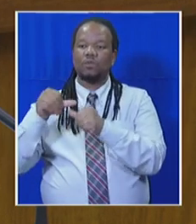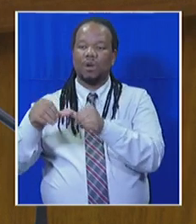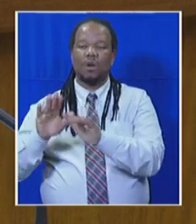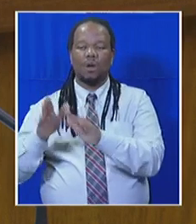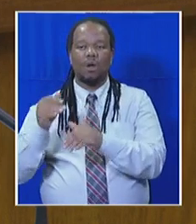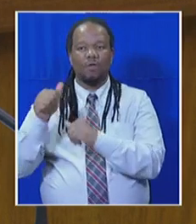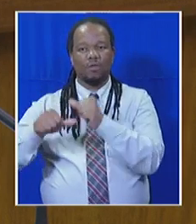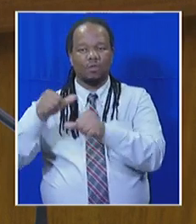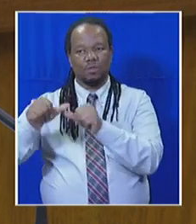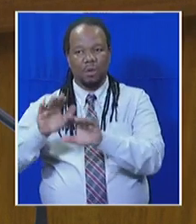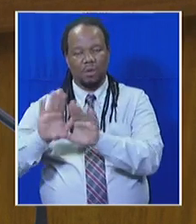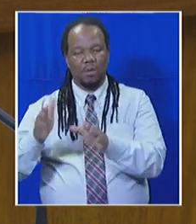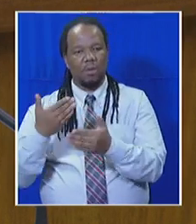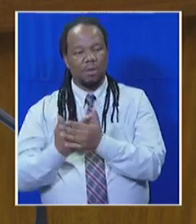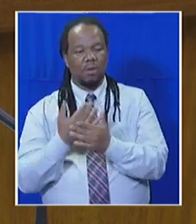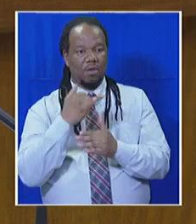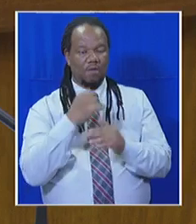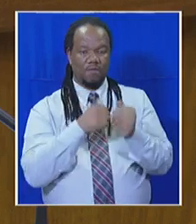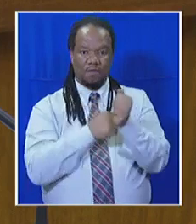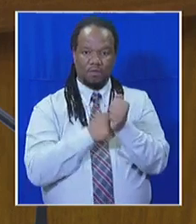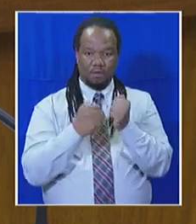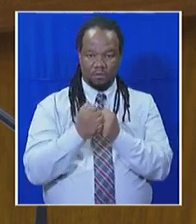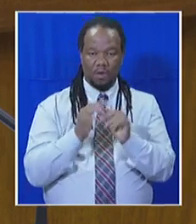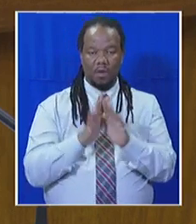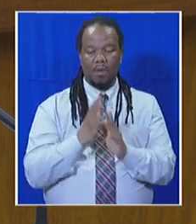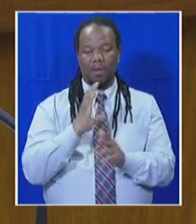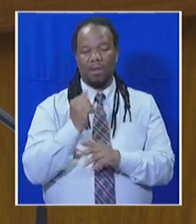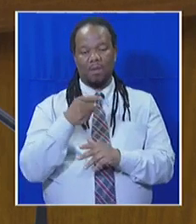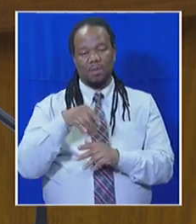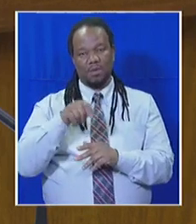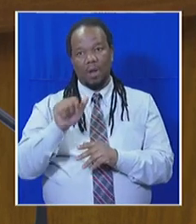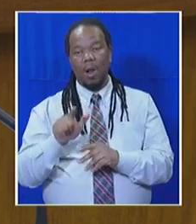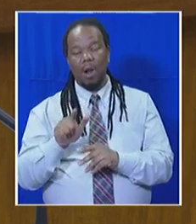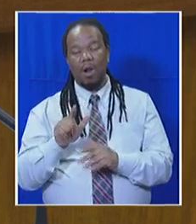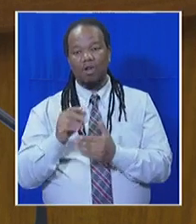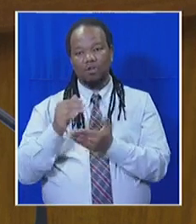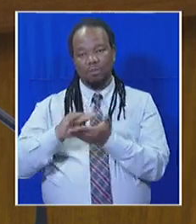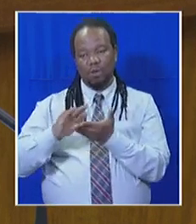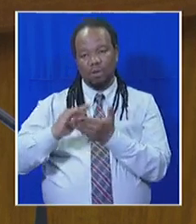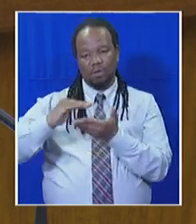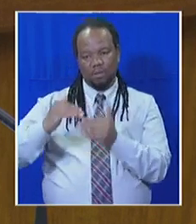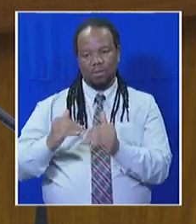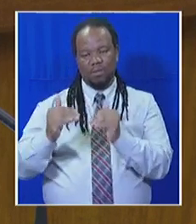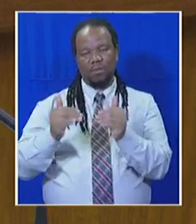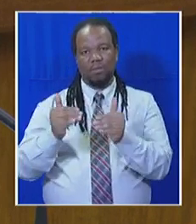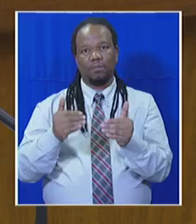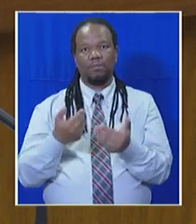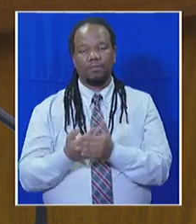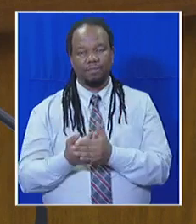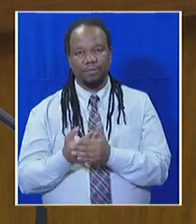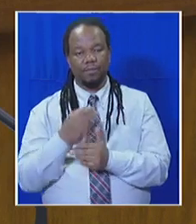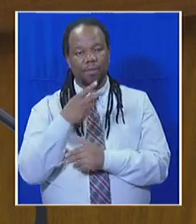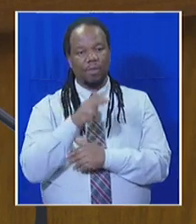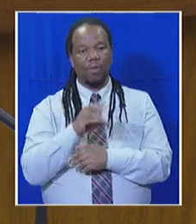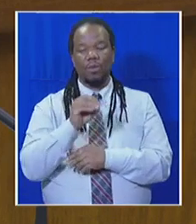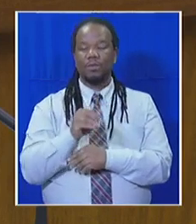for spending on infrastructure development, capital spending, and maintenance. The manner in which changes to the 2015